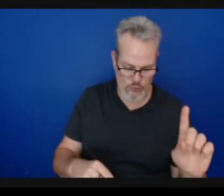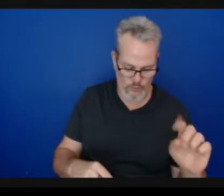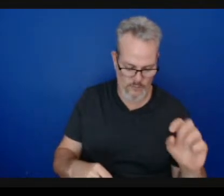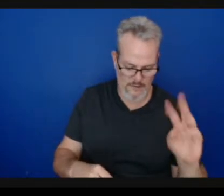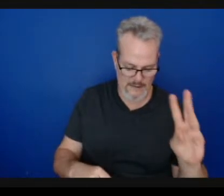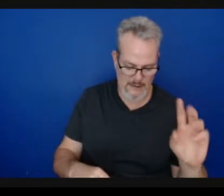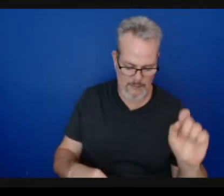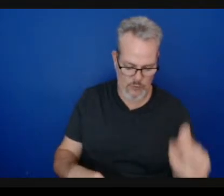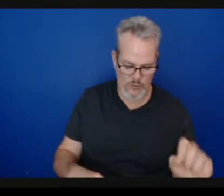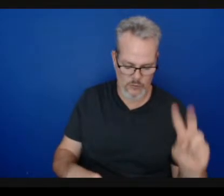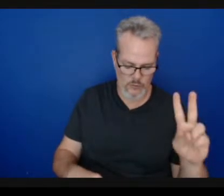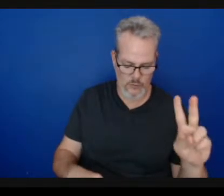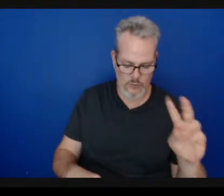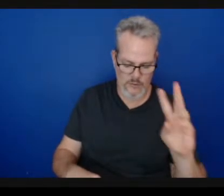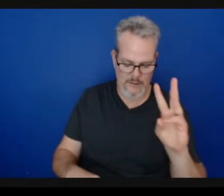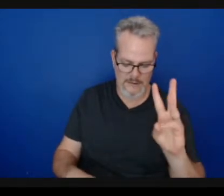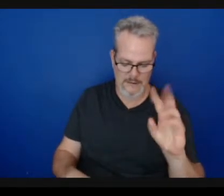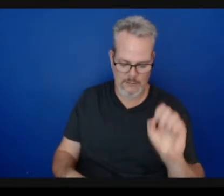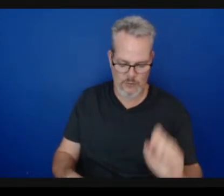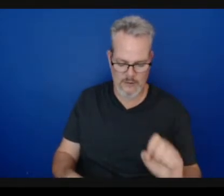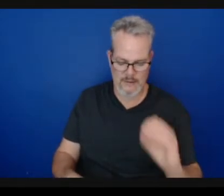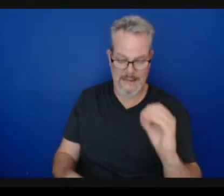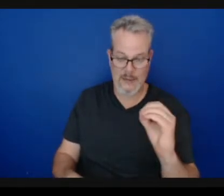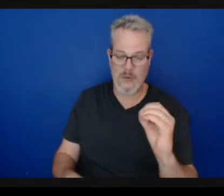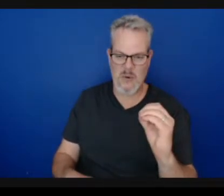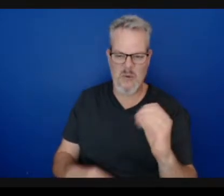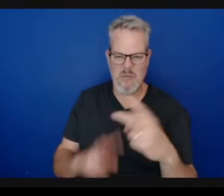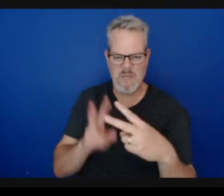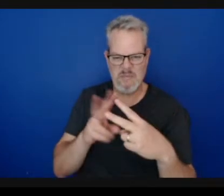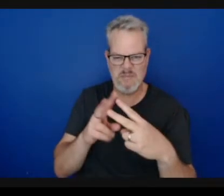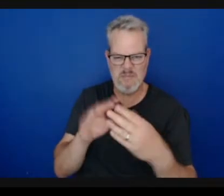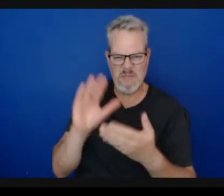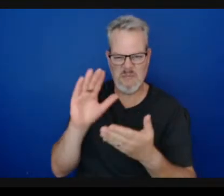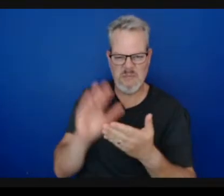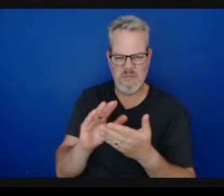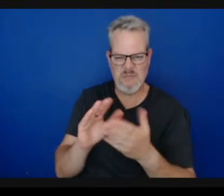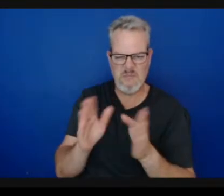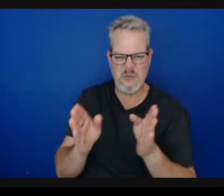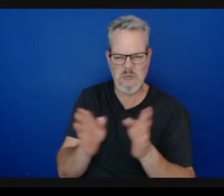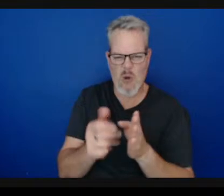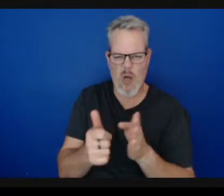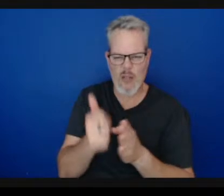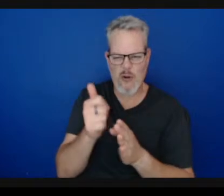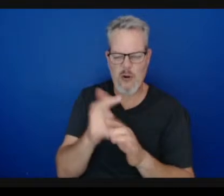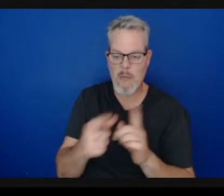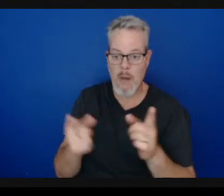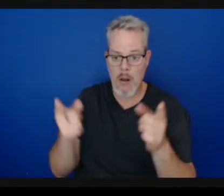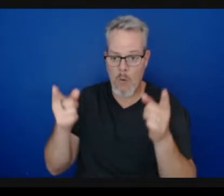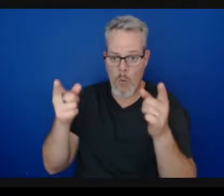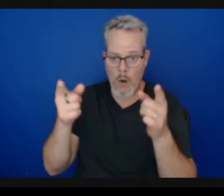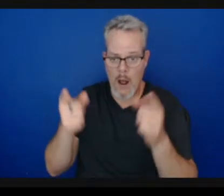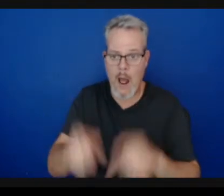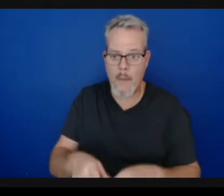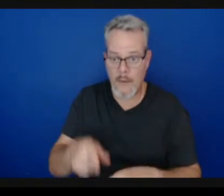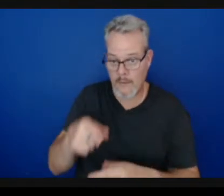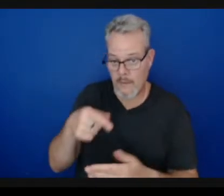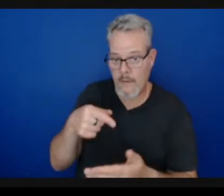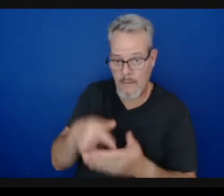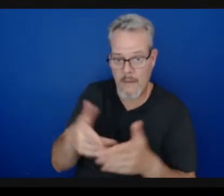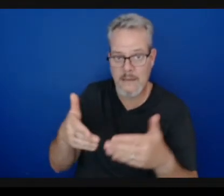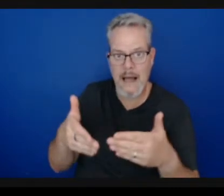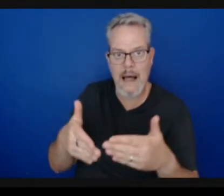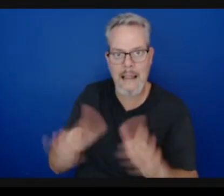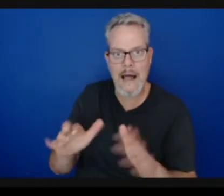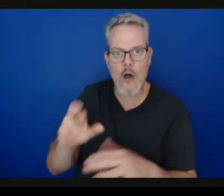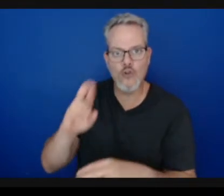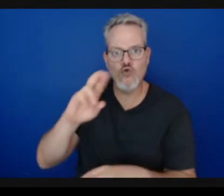smaller, right? And what happened was this allowed the rift zone to actually open and